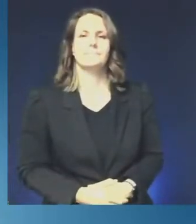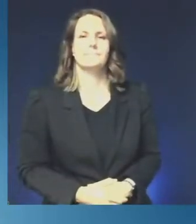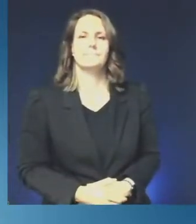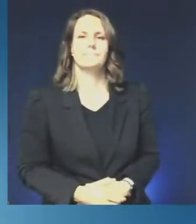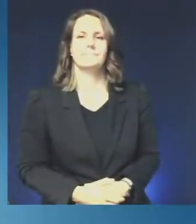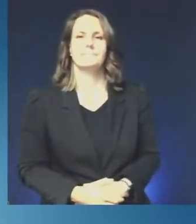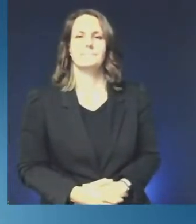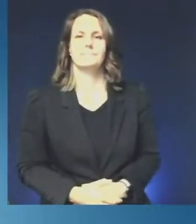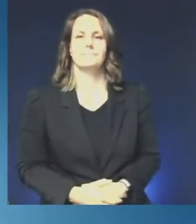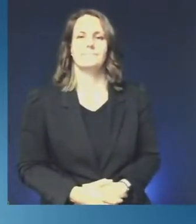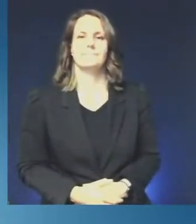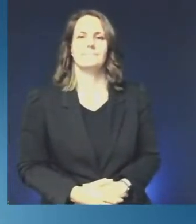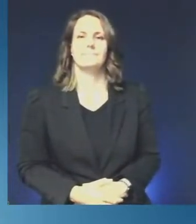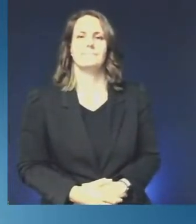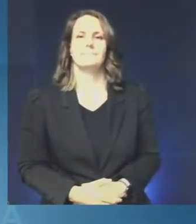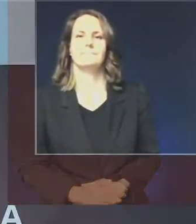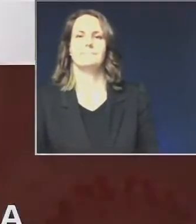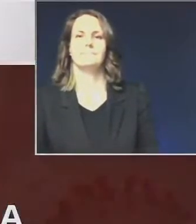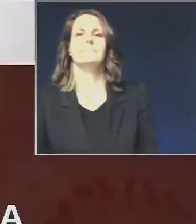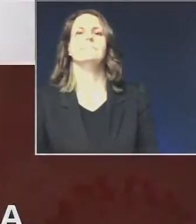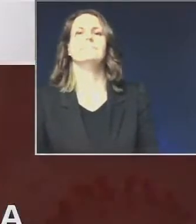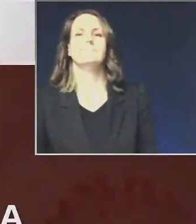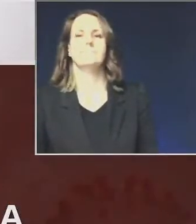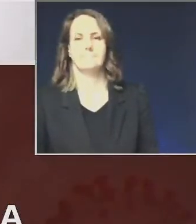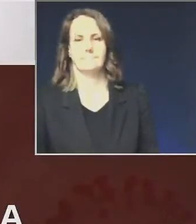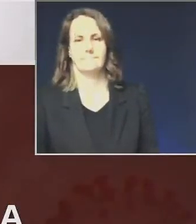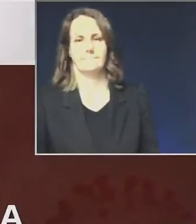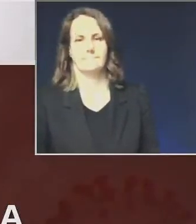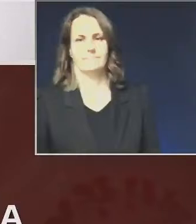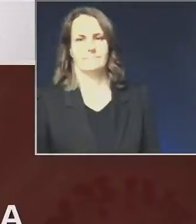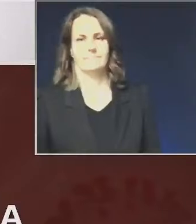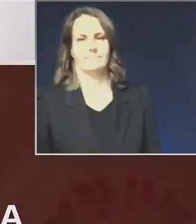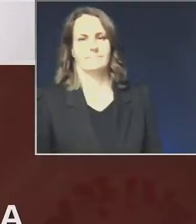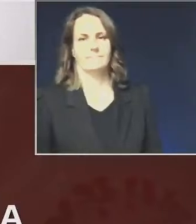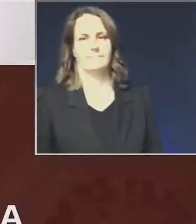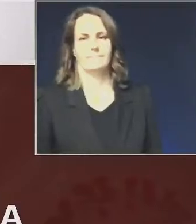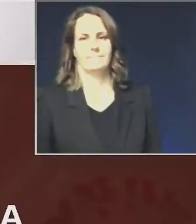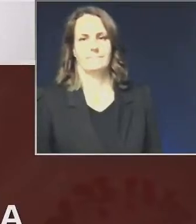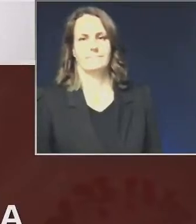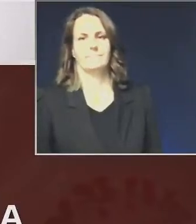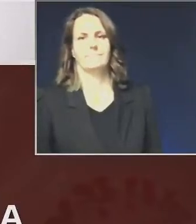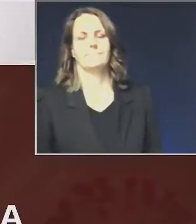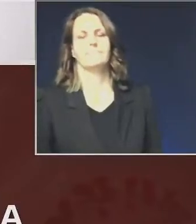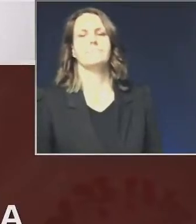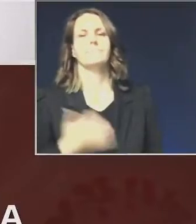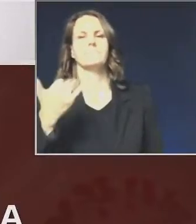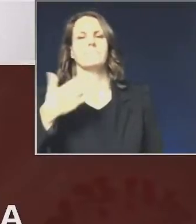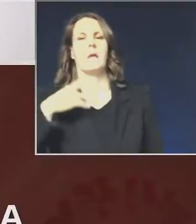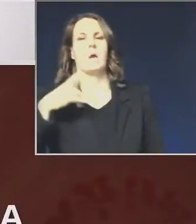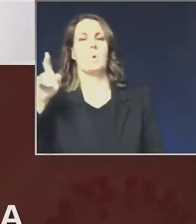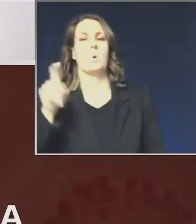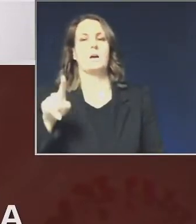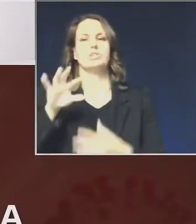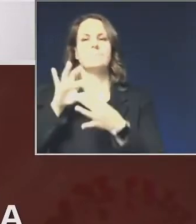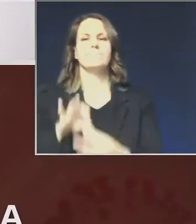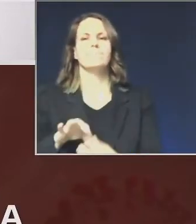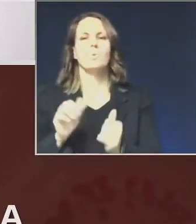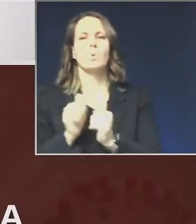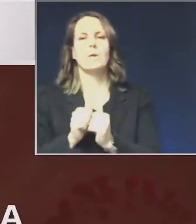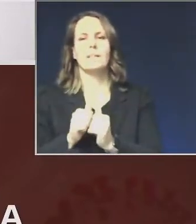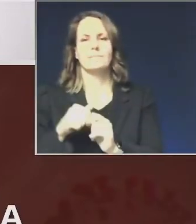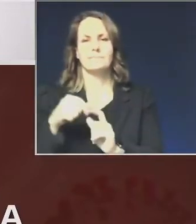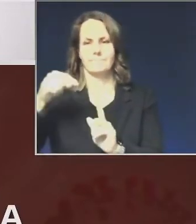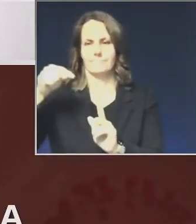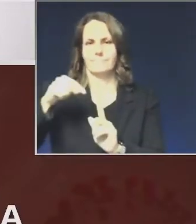are doing the sequencing on the Delta variant, but it's a very small number considering the cases. As the cases begin to increase,